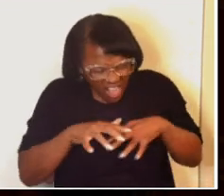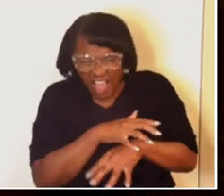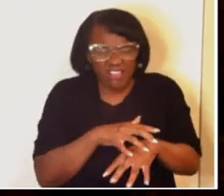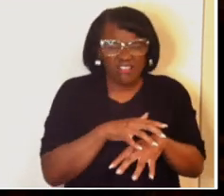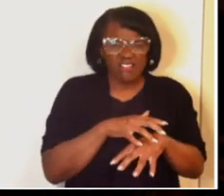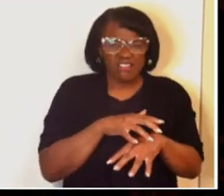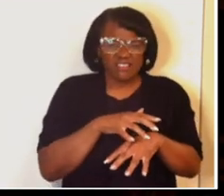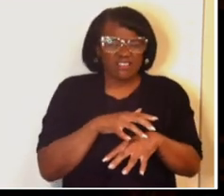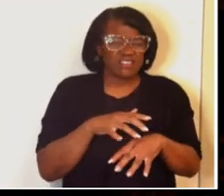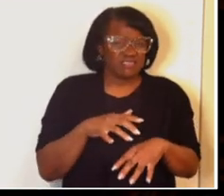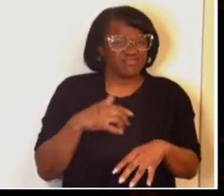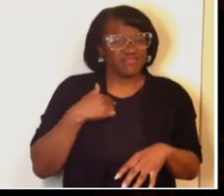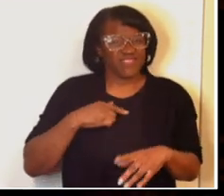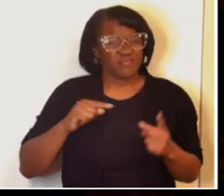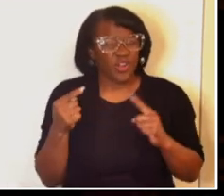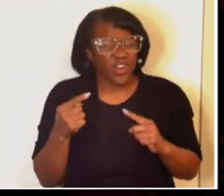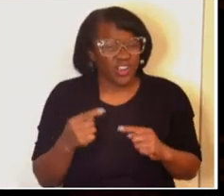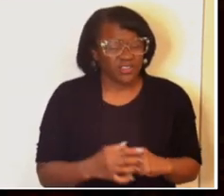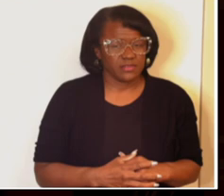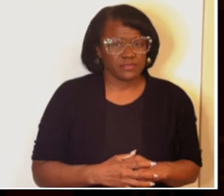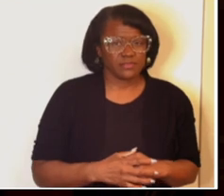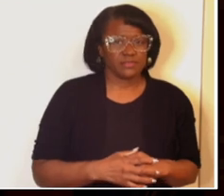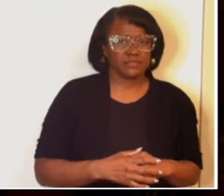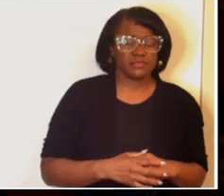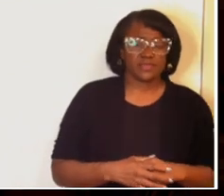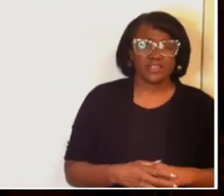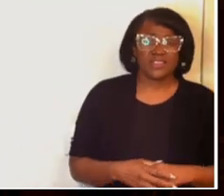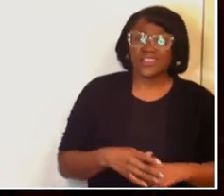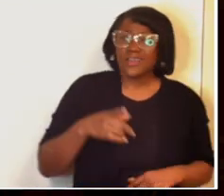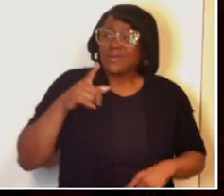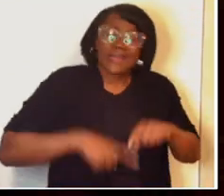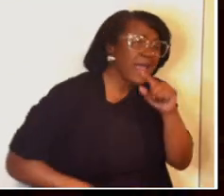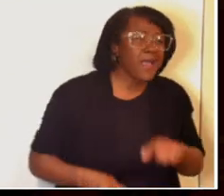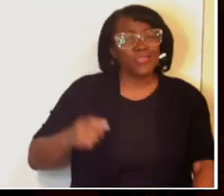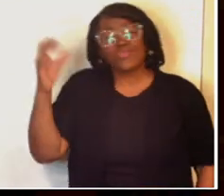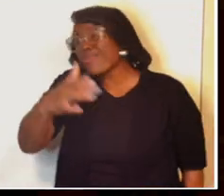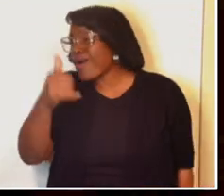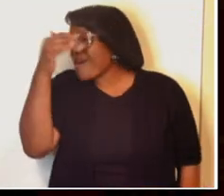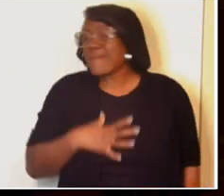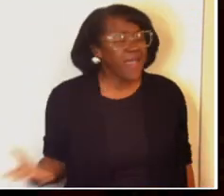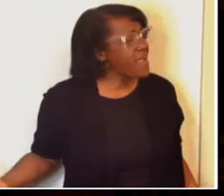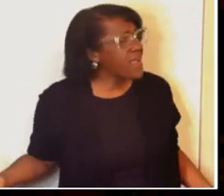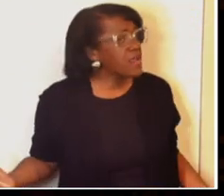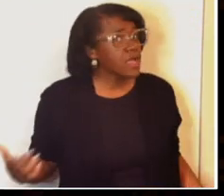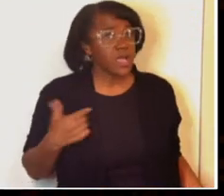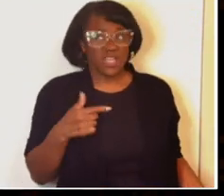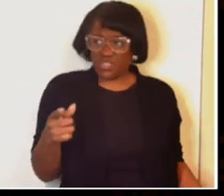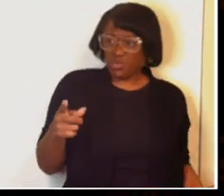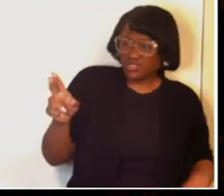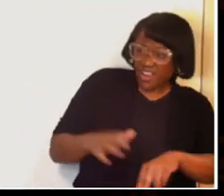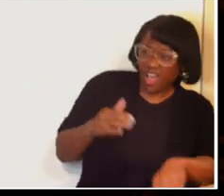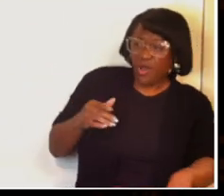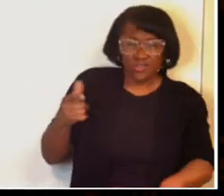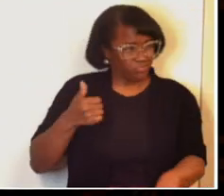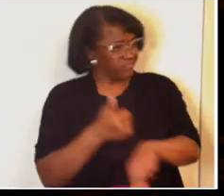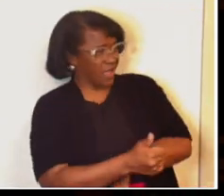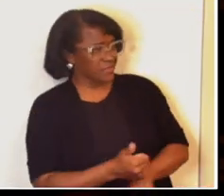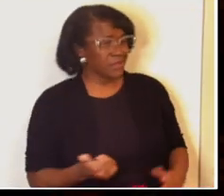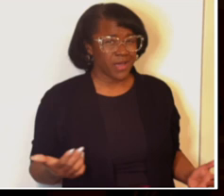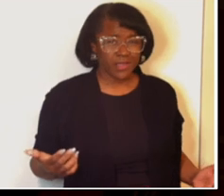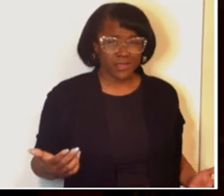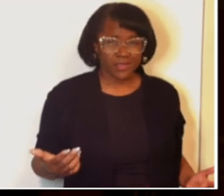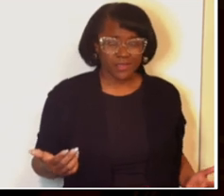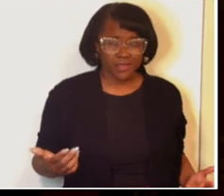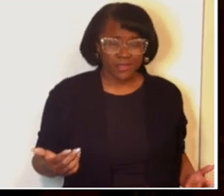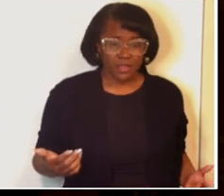time. You can't throw, man. I threw that ball perfect. You just slow. You always trying to blame somebody, he yells back. I was wide